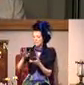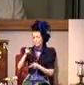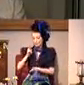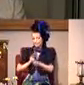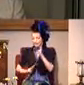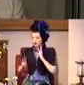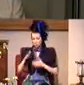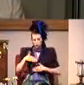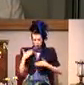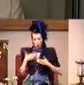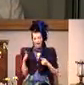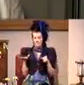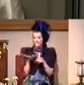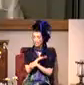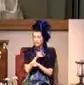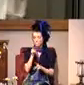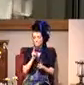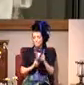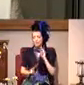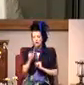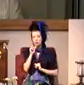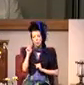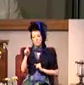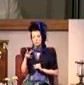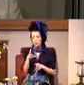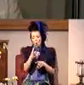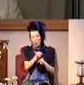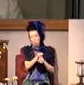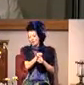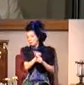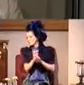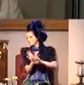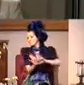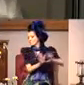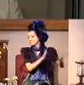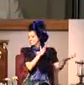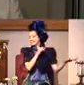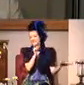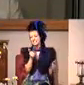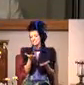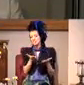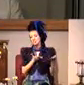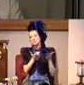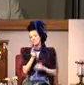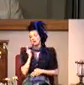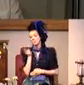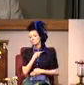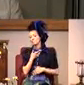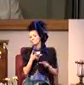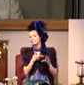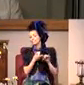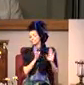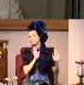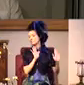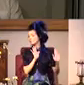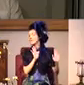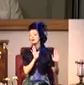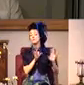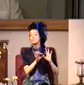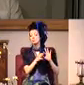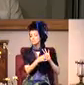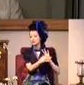are a joy-filled people, that we don't need to hold on to anything that has not served us. And then when it's